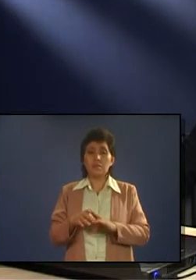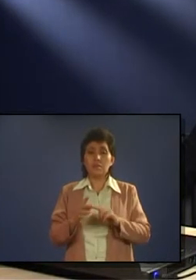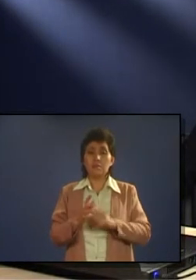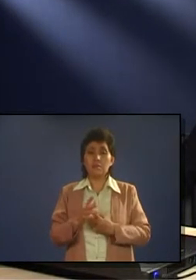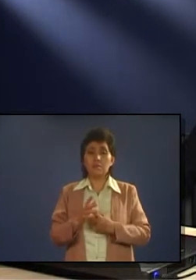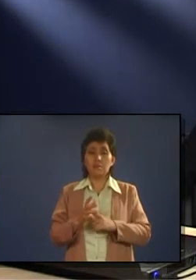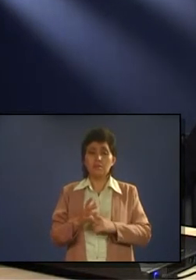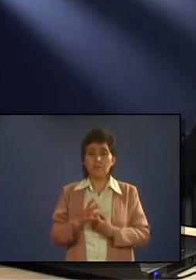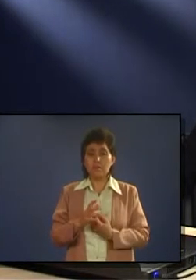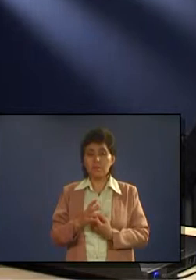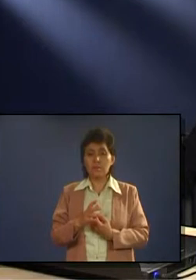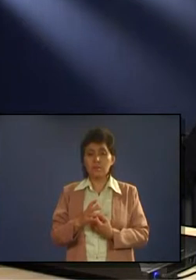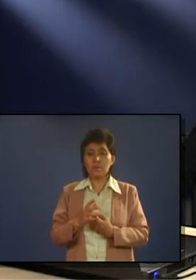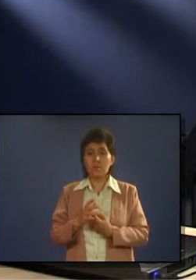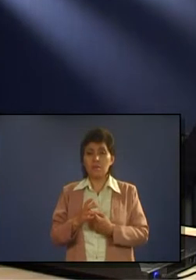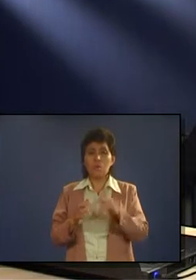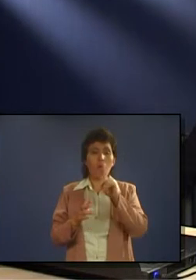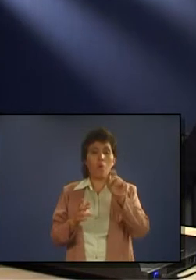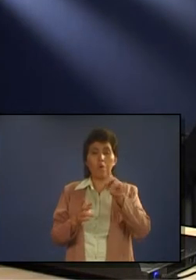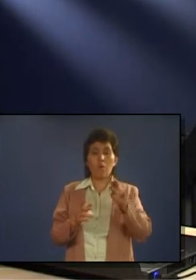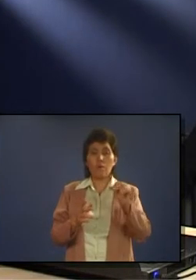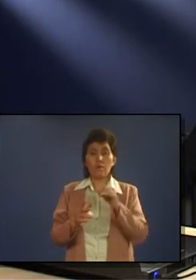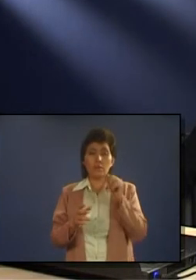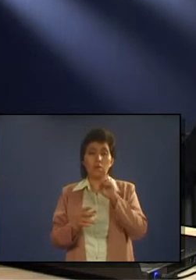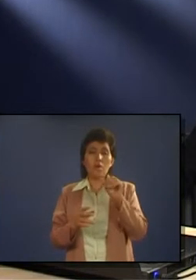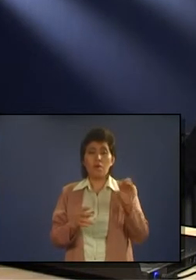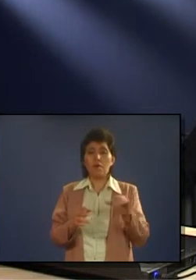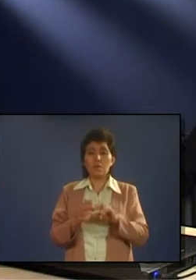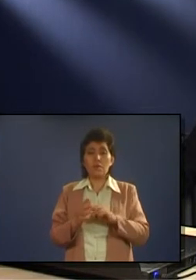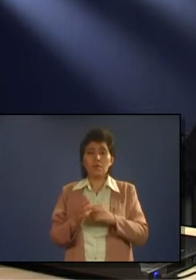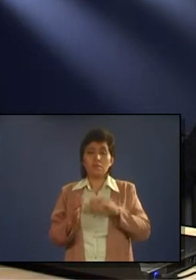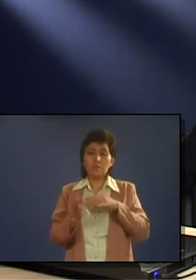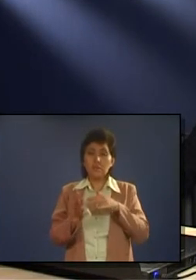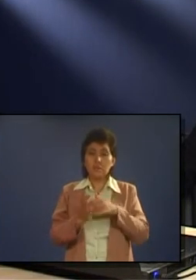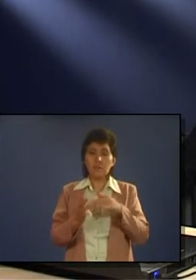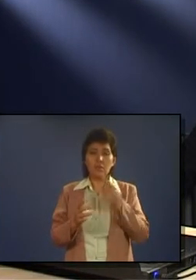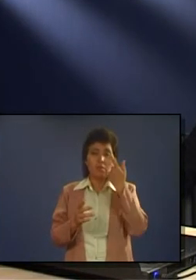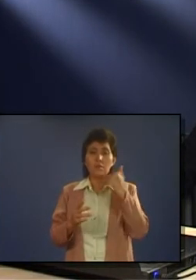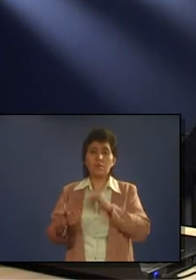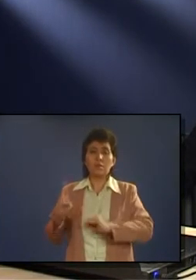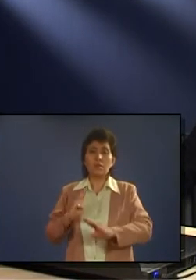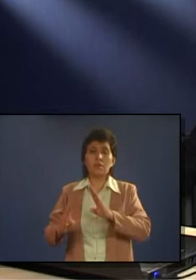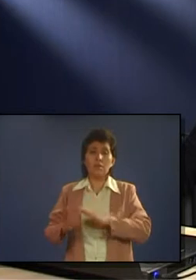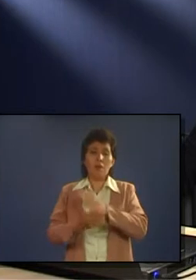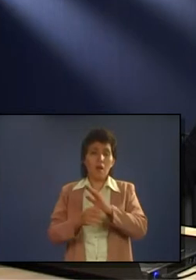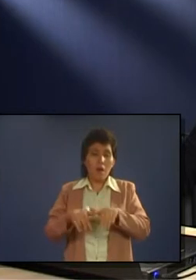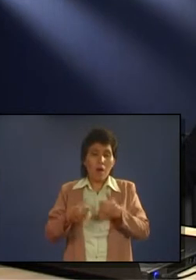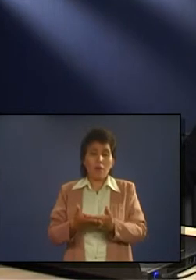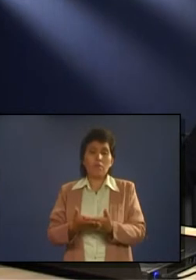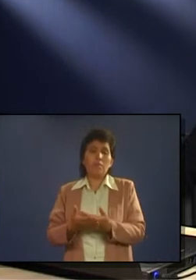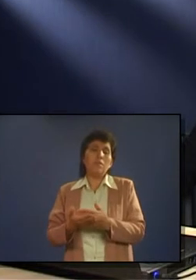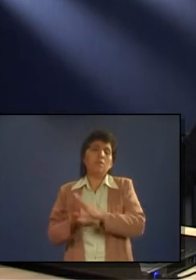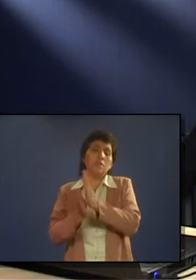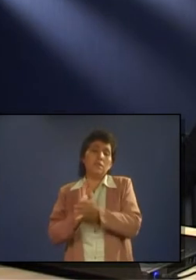and he'll start to playing kung fu around the place. And when we look at him, it's quite funny because he didn't behave how he should behave